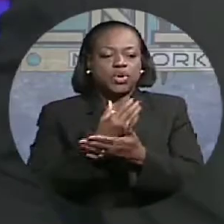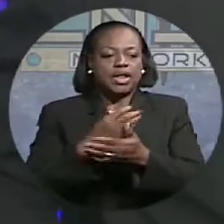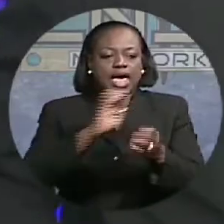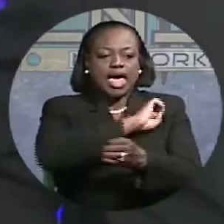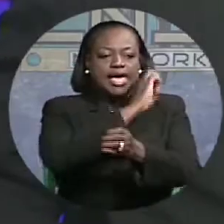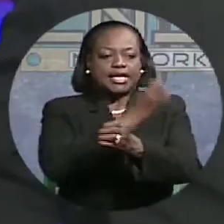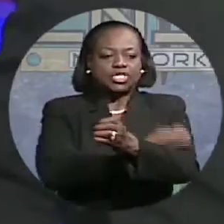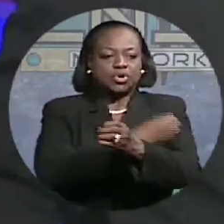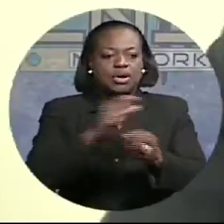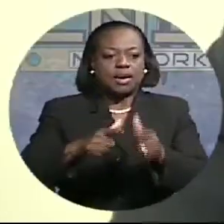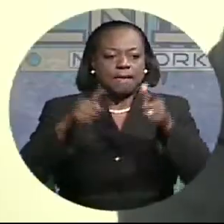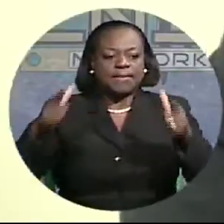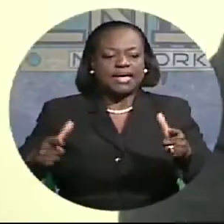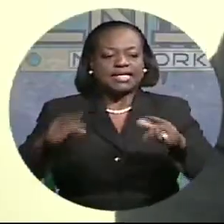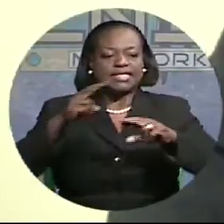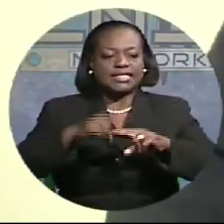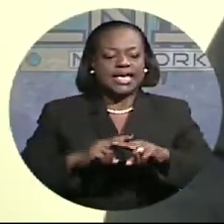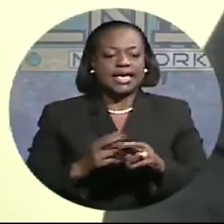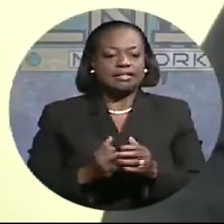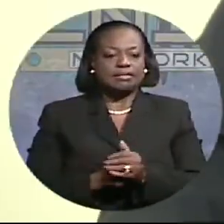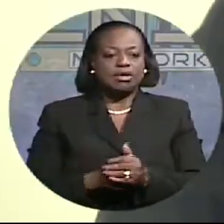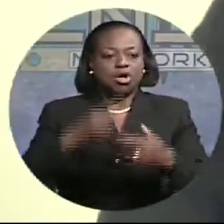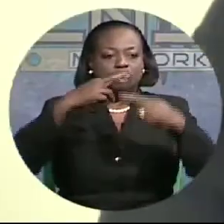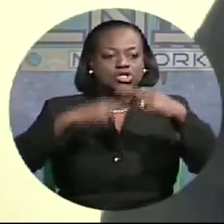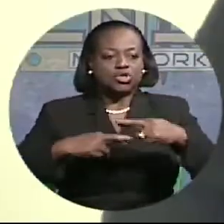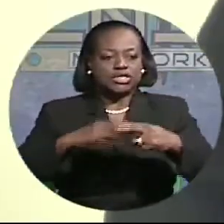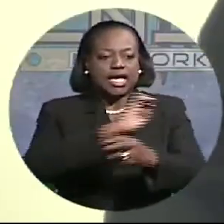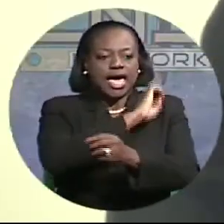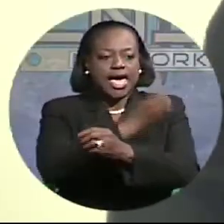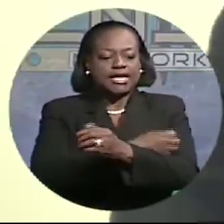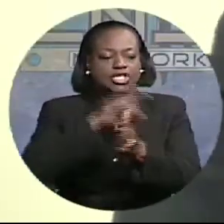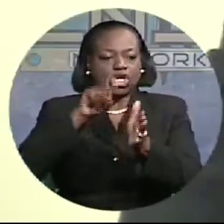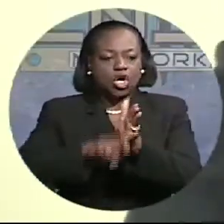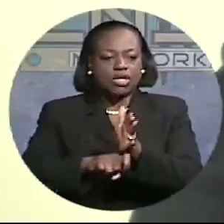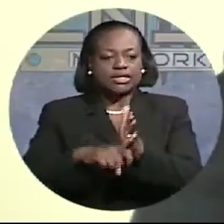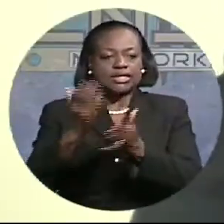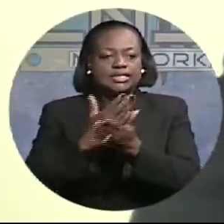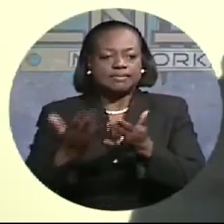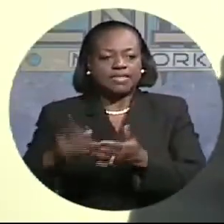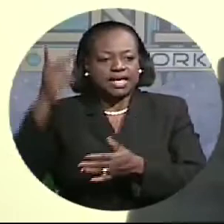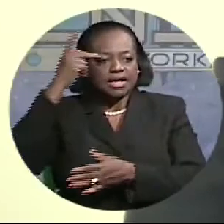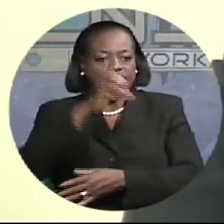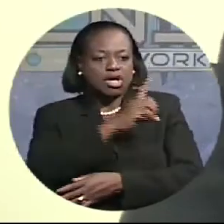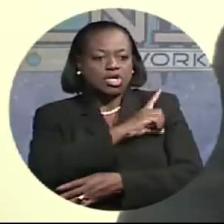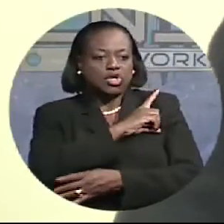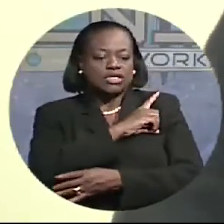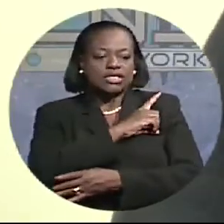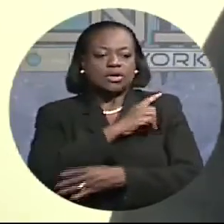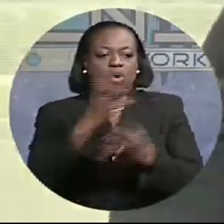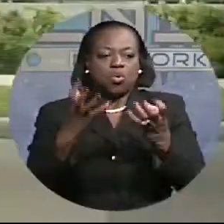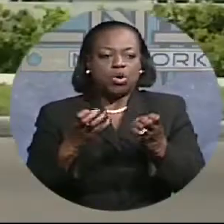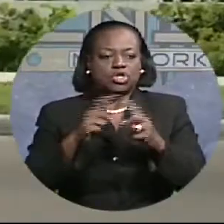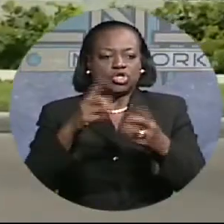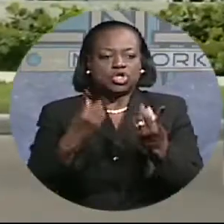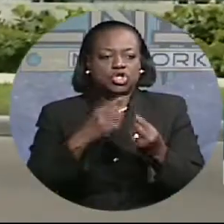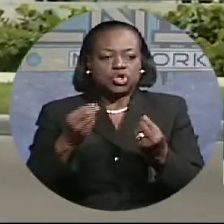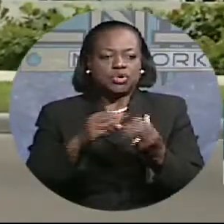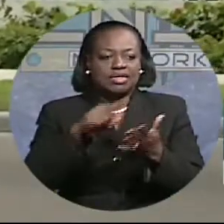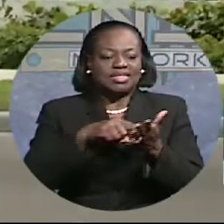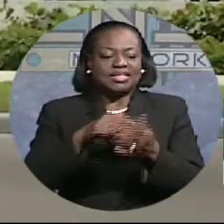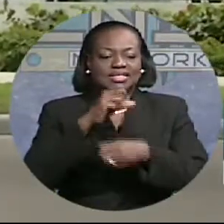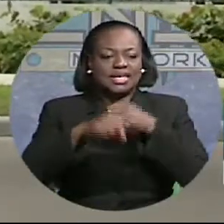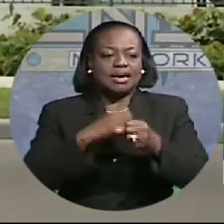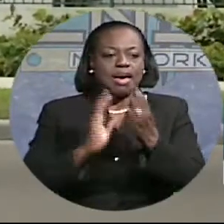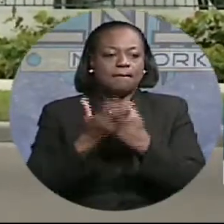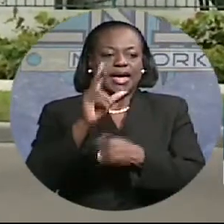scale. Reducing energy costs in the country is something Environment Minister Kenrick Dorsett is keen on doing this year, and by